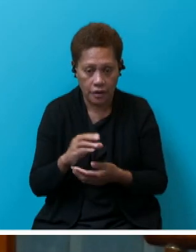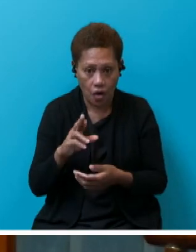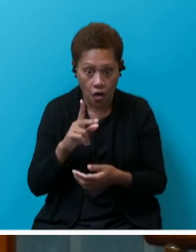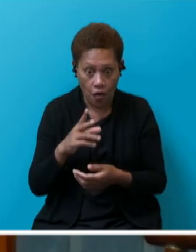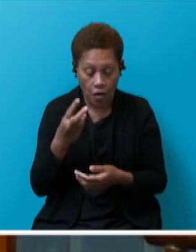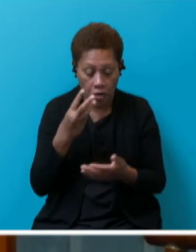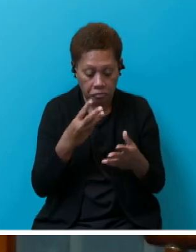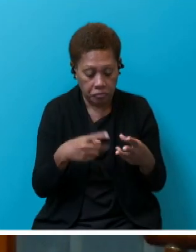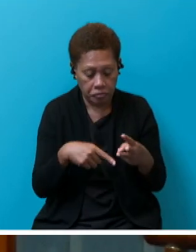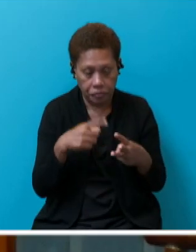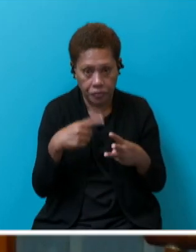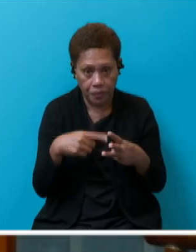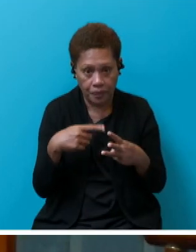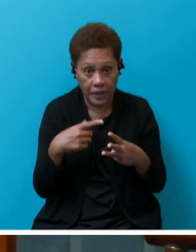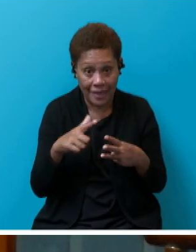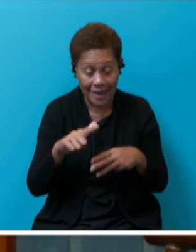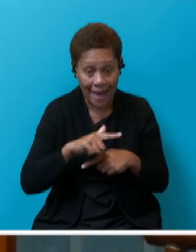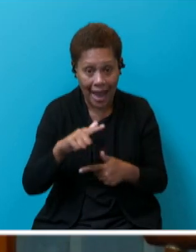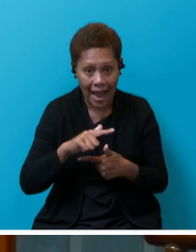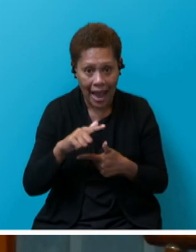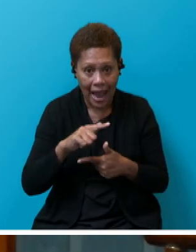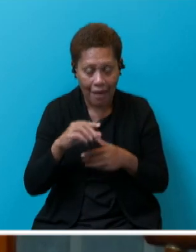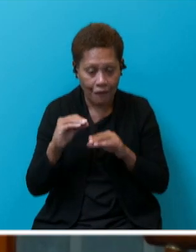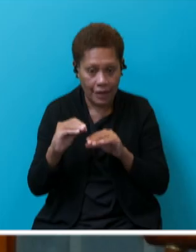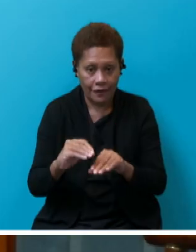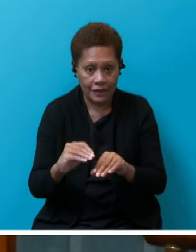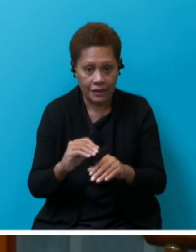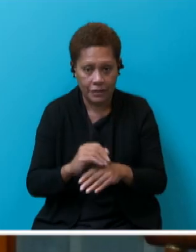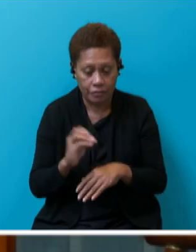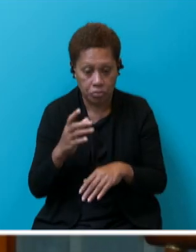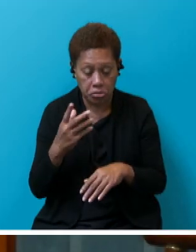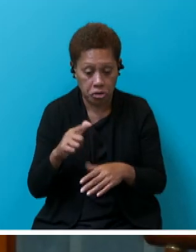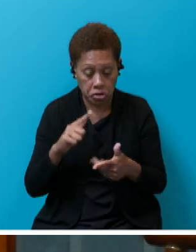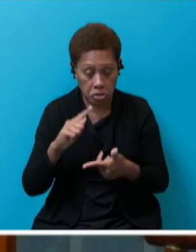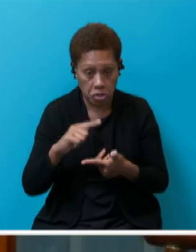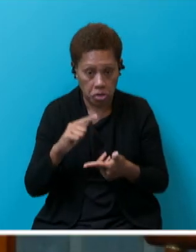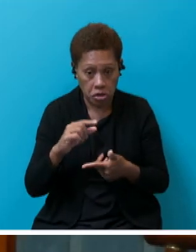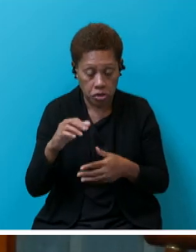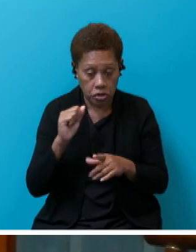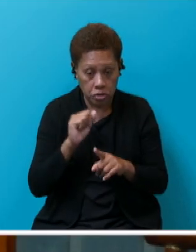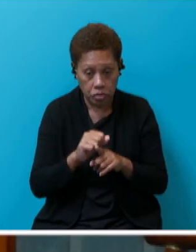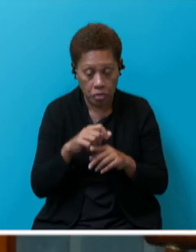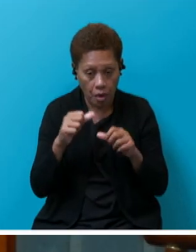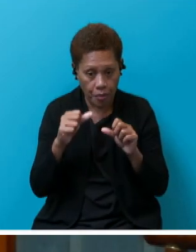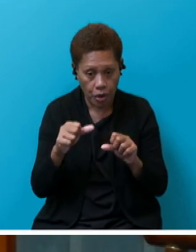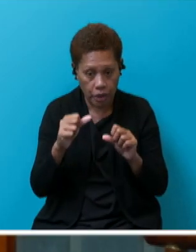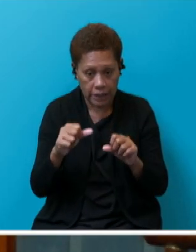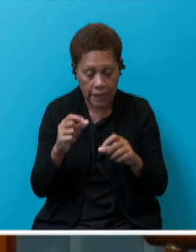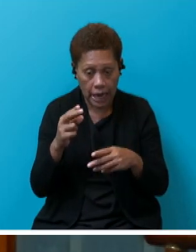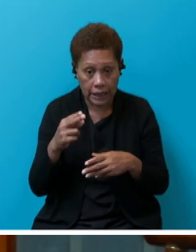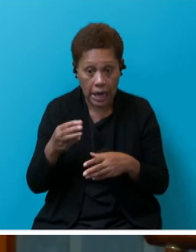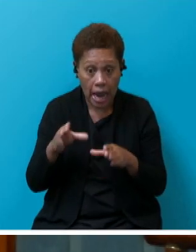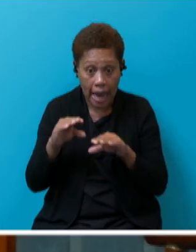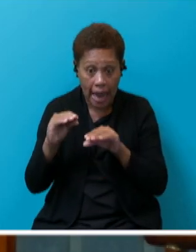3 levels of investors. These limits are safeguards to protect investors and uphold